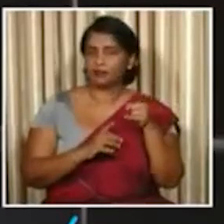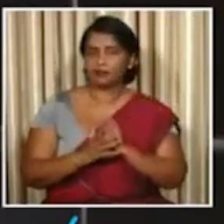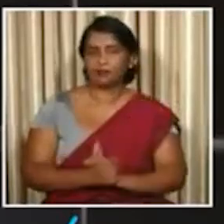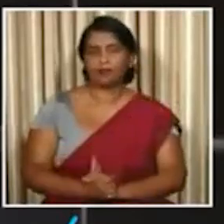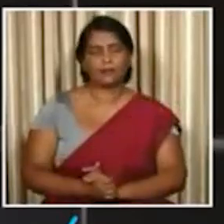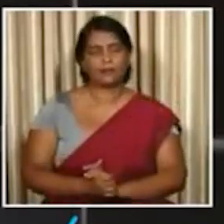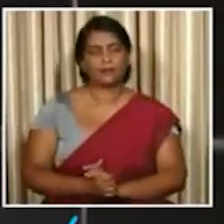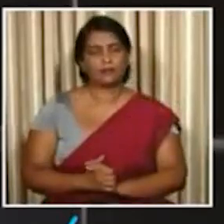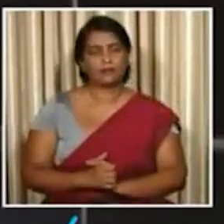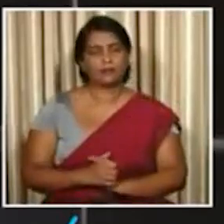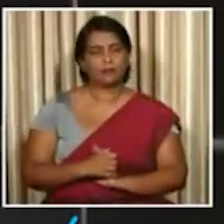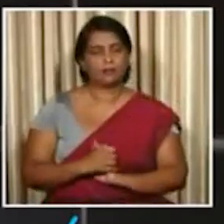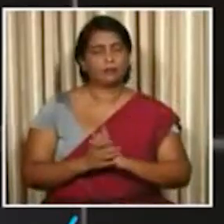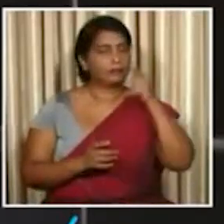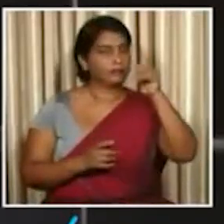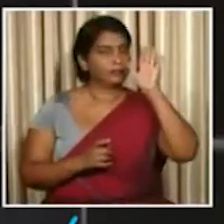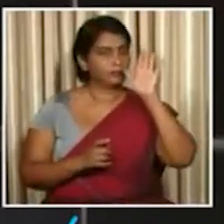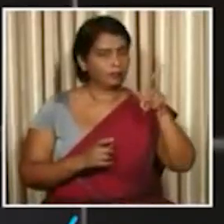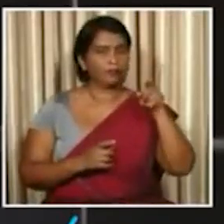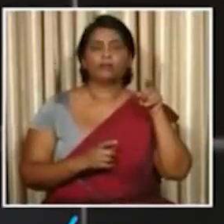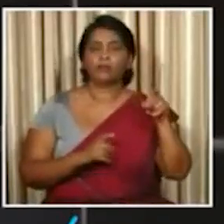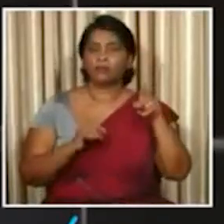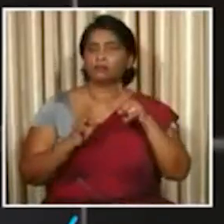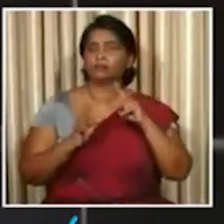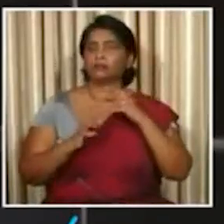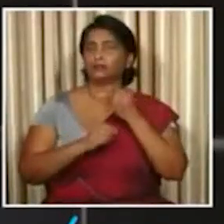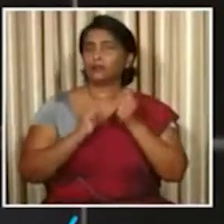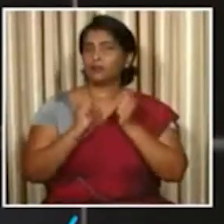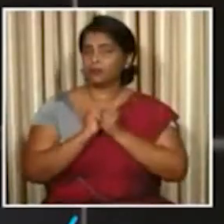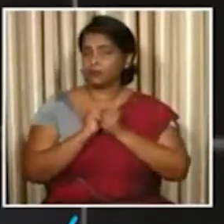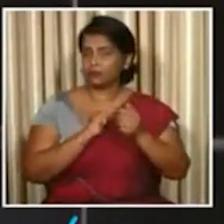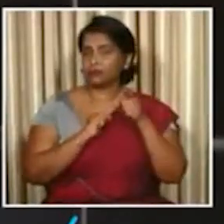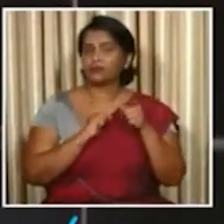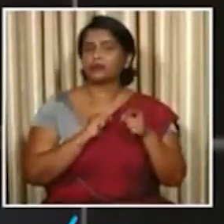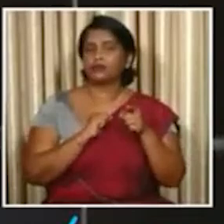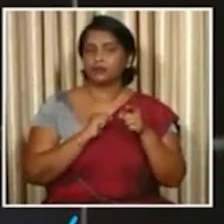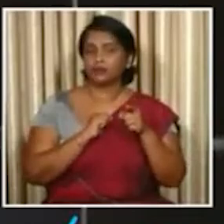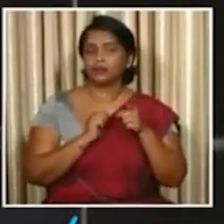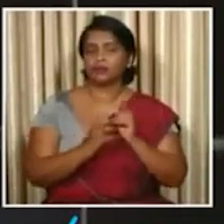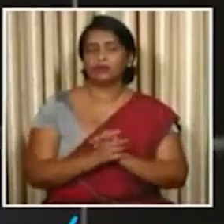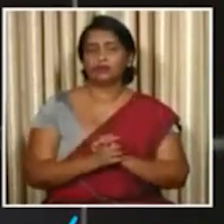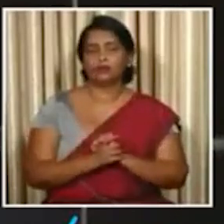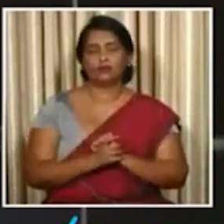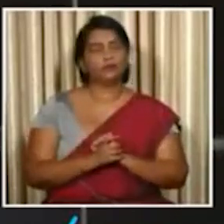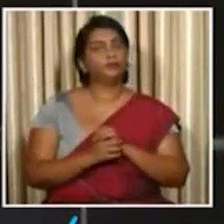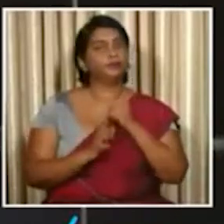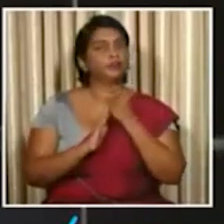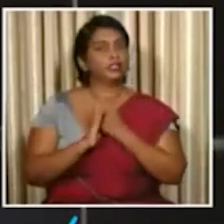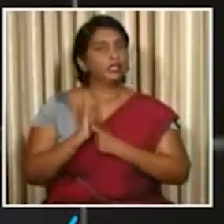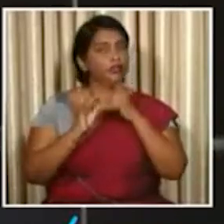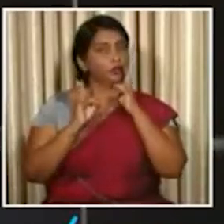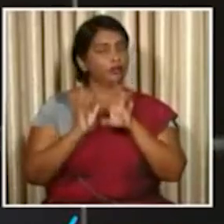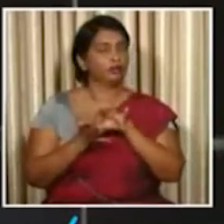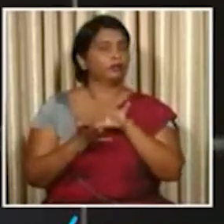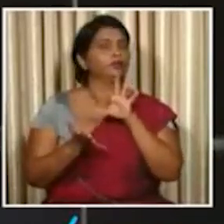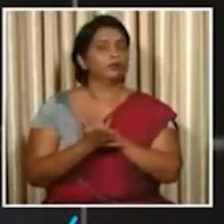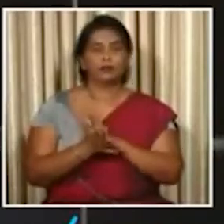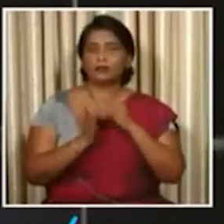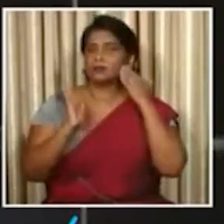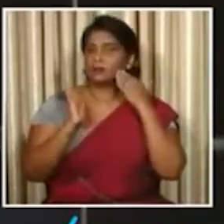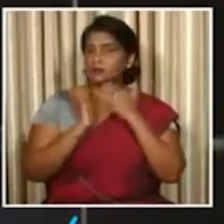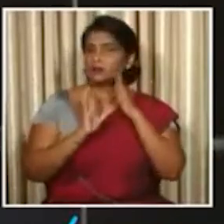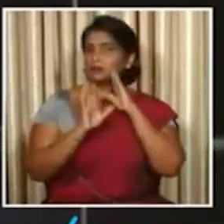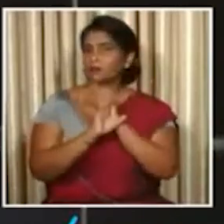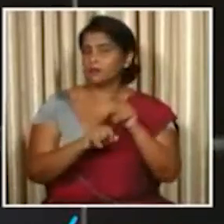relentless campaign aimed to create facts on the ground. Sadly, it is on this point that